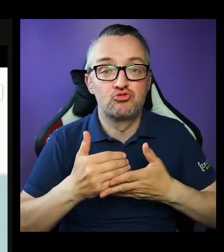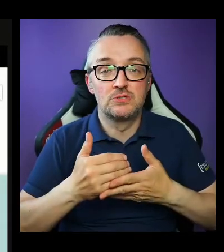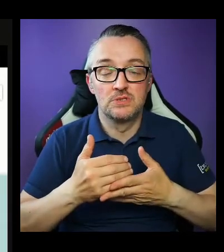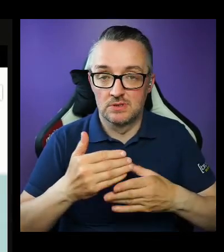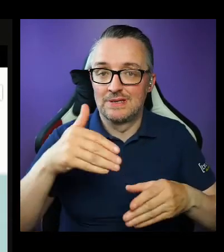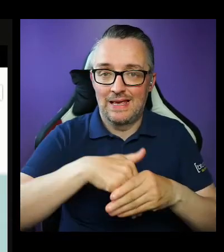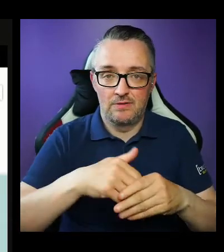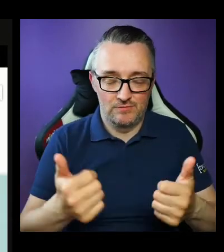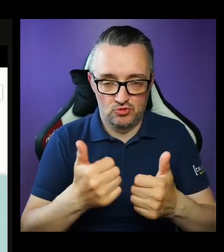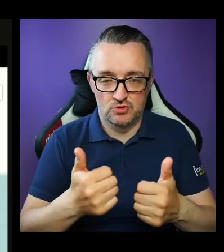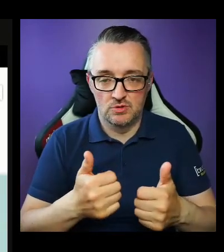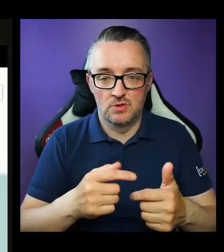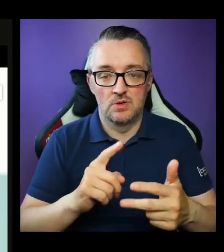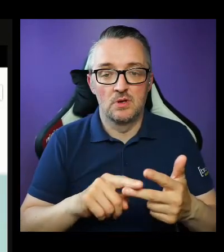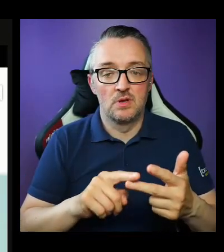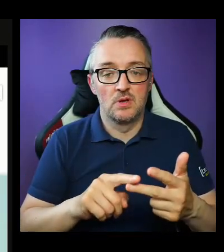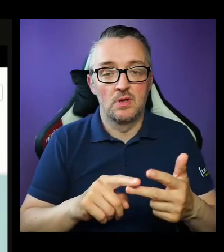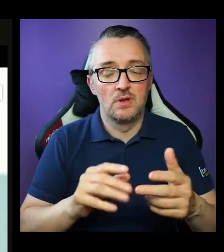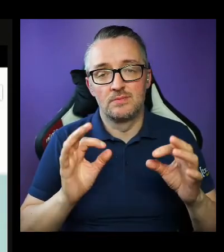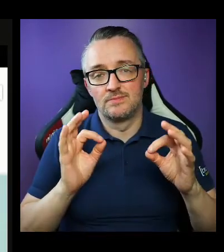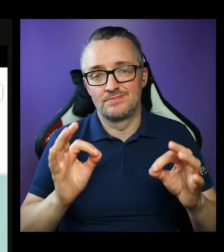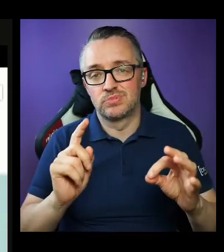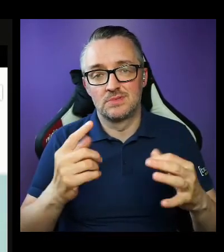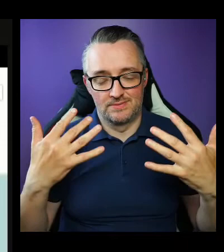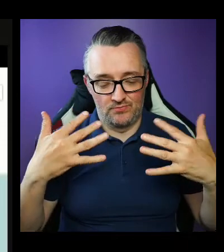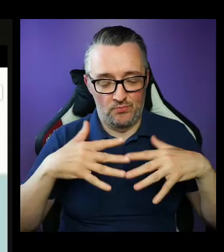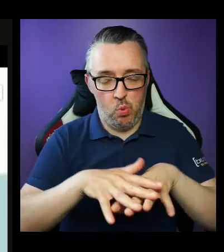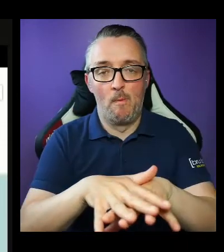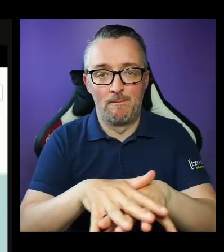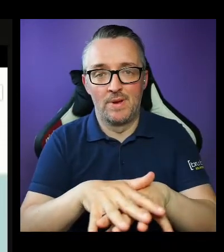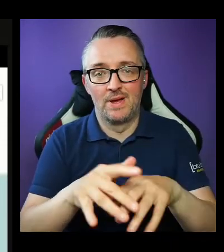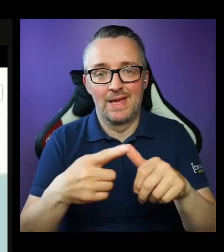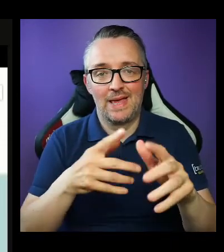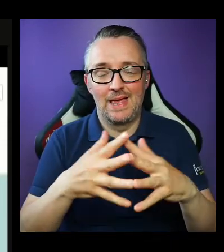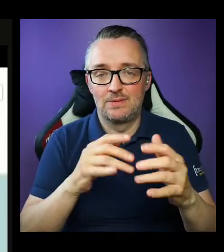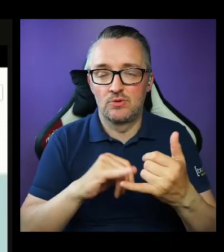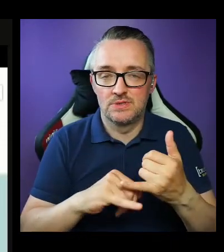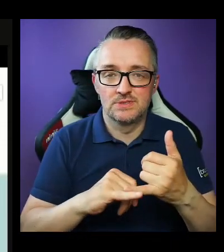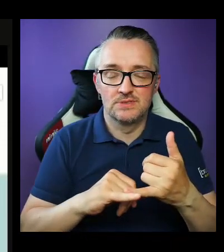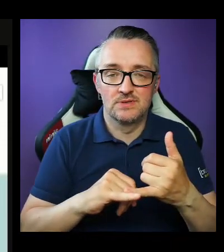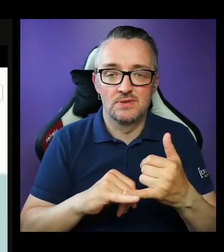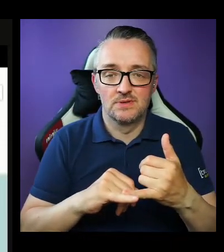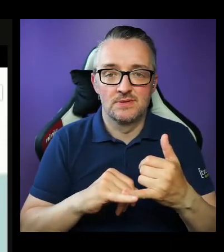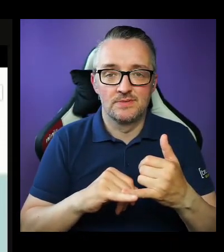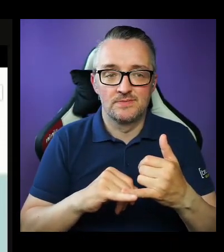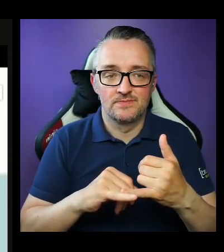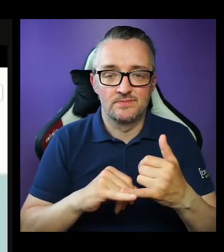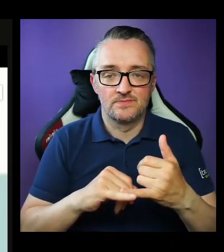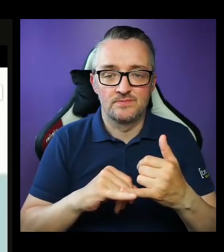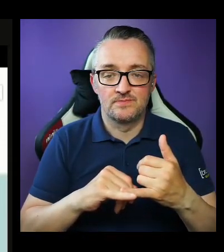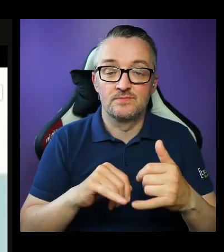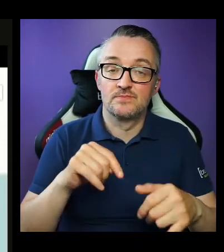security, and then it also is perfectly integrated with other AWS services,